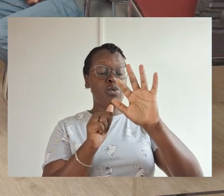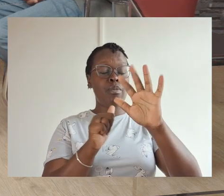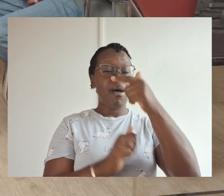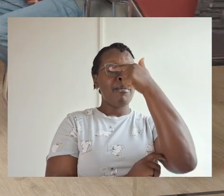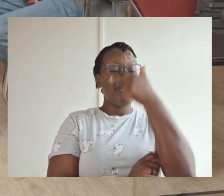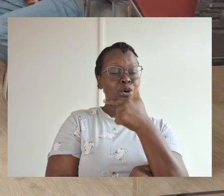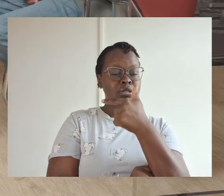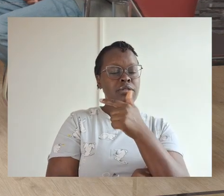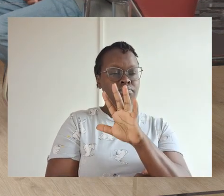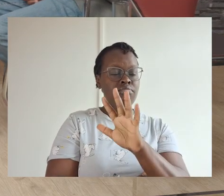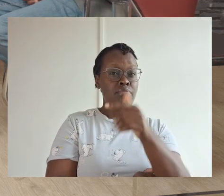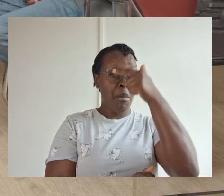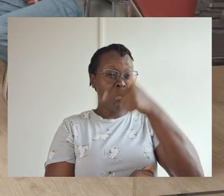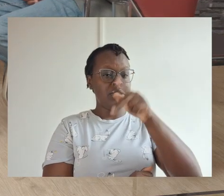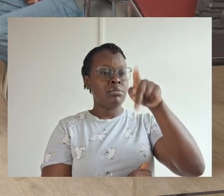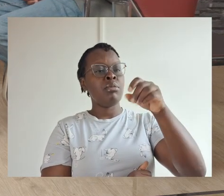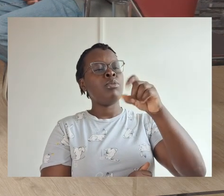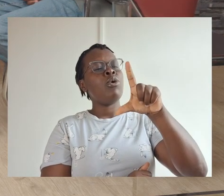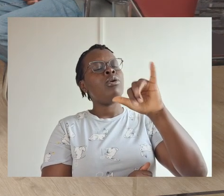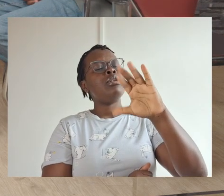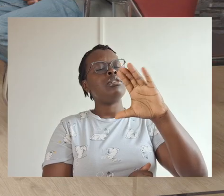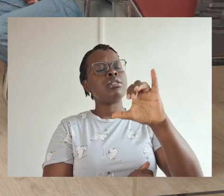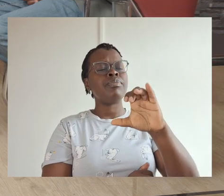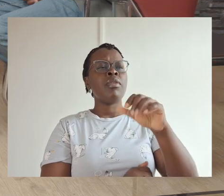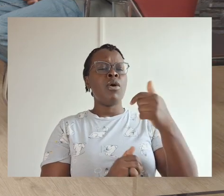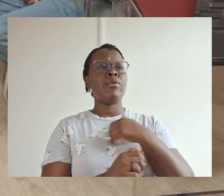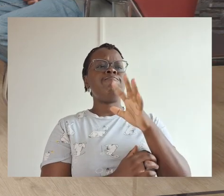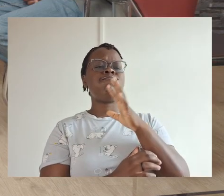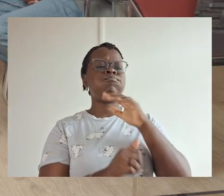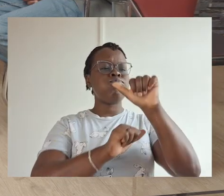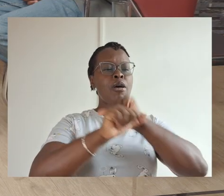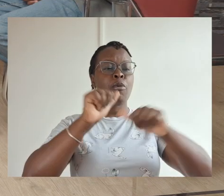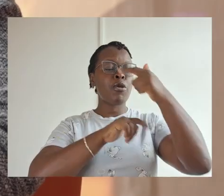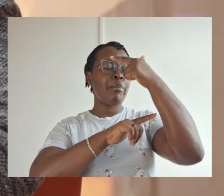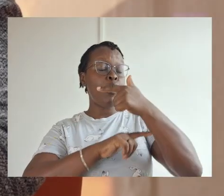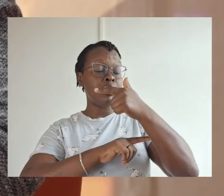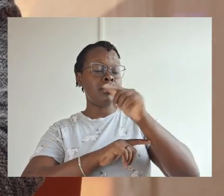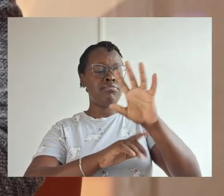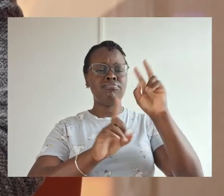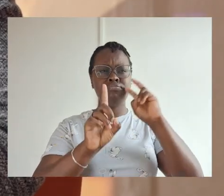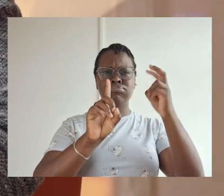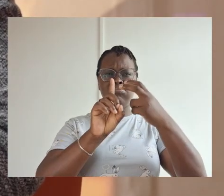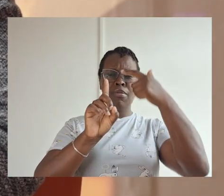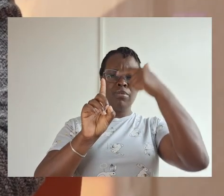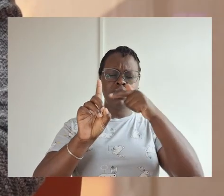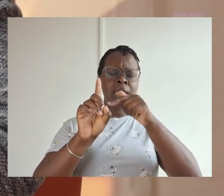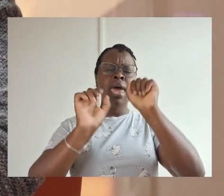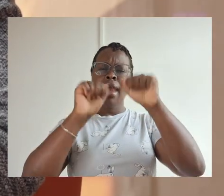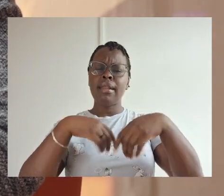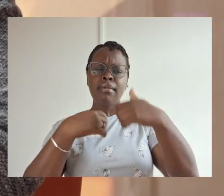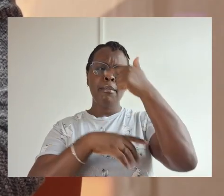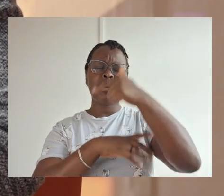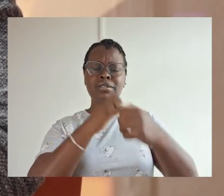from the policy perspective. A lot of our episodes throughout the year, we've been looking at the ICT policy 2021. So from your perspective, how can